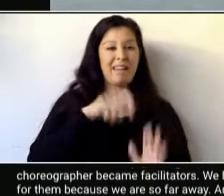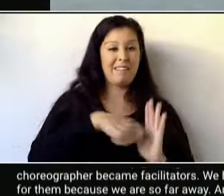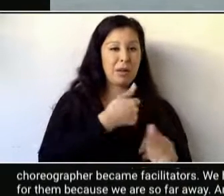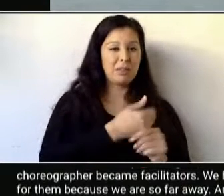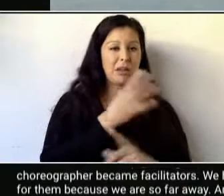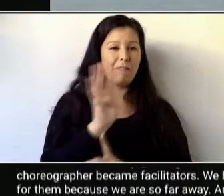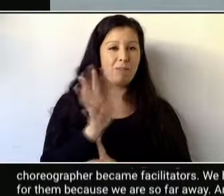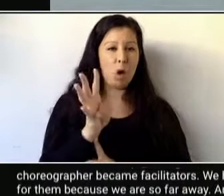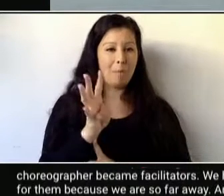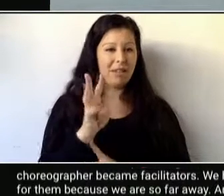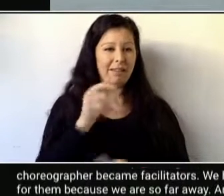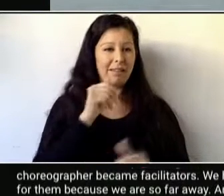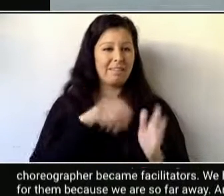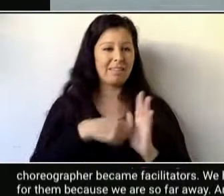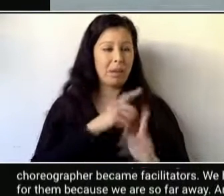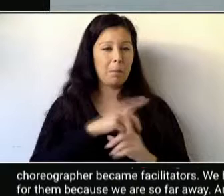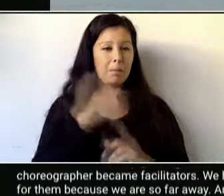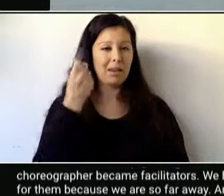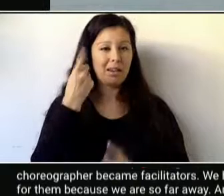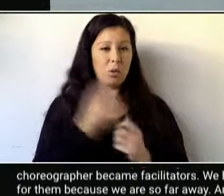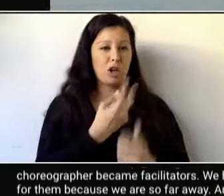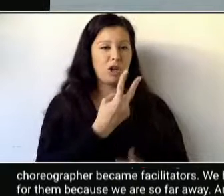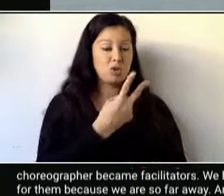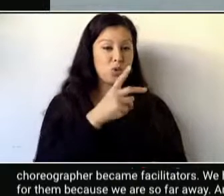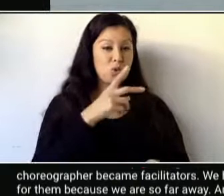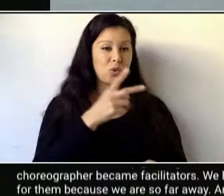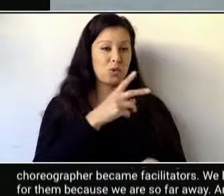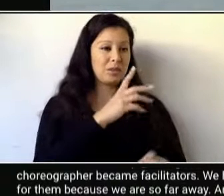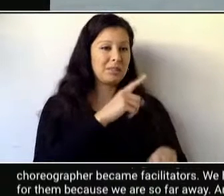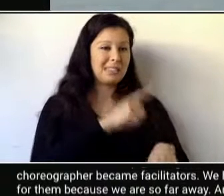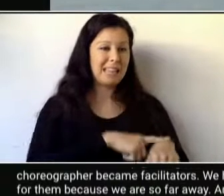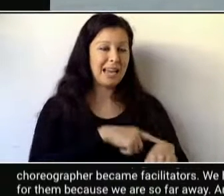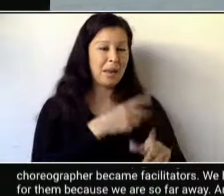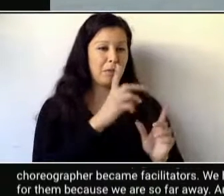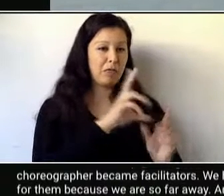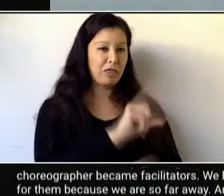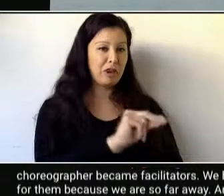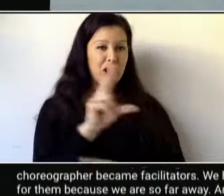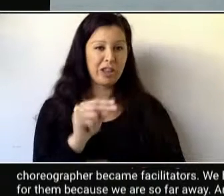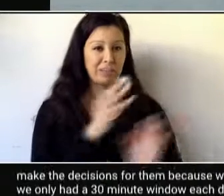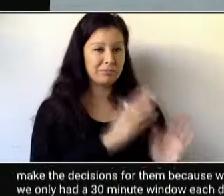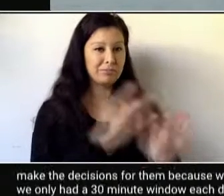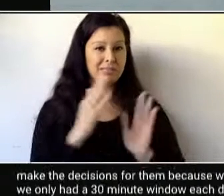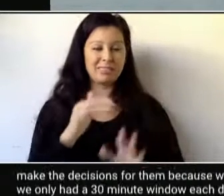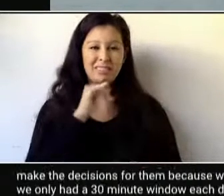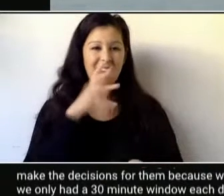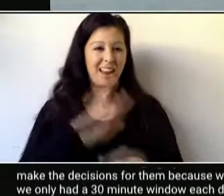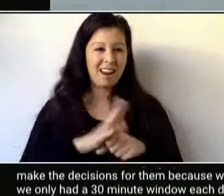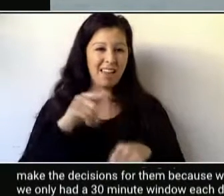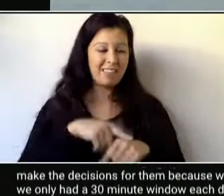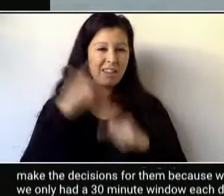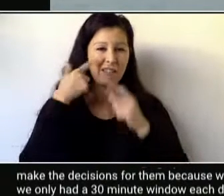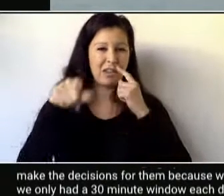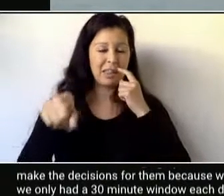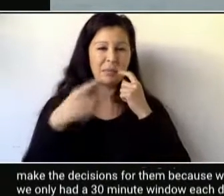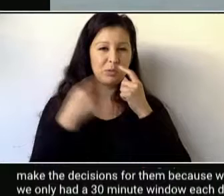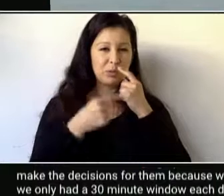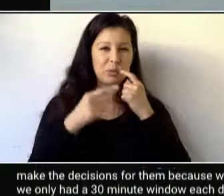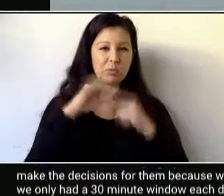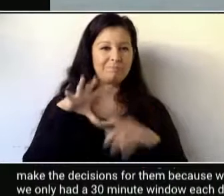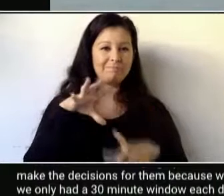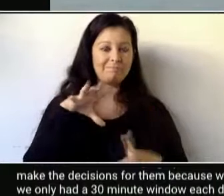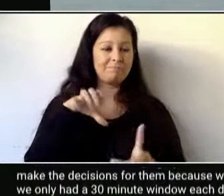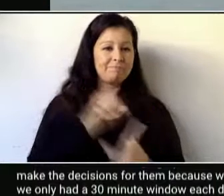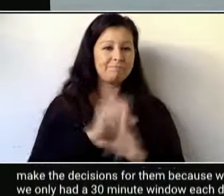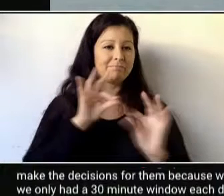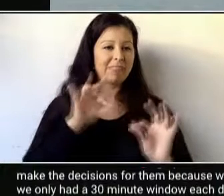The film was a 4 minute dance film, but you know, even with two 30 minute periods, that's not a lot of tries for them to lock in the performance that they want.